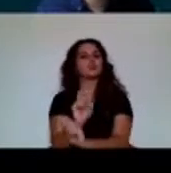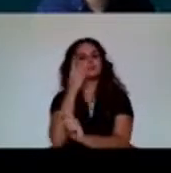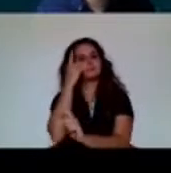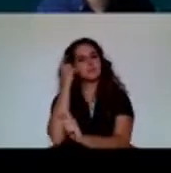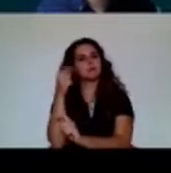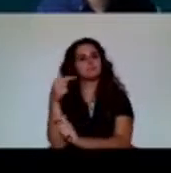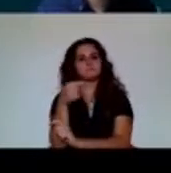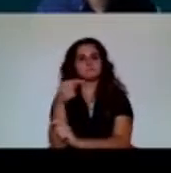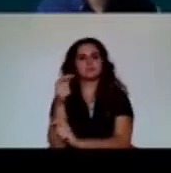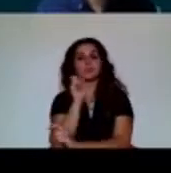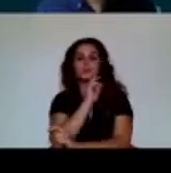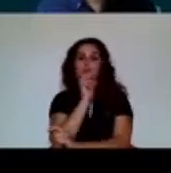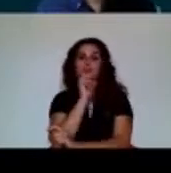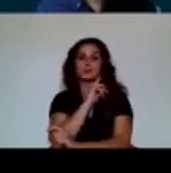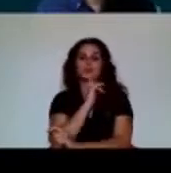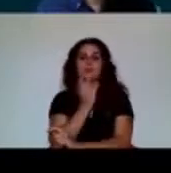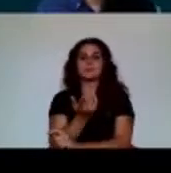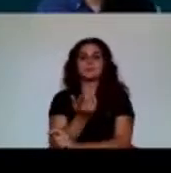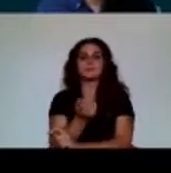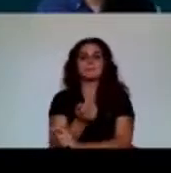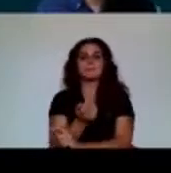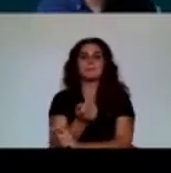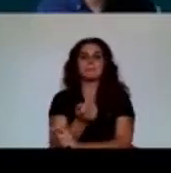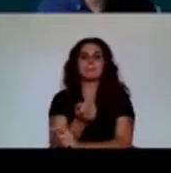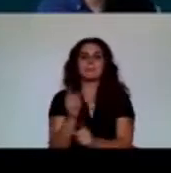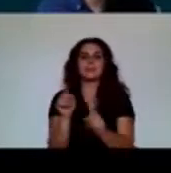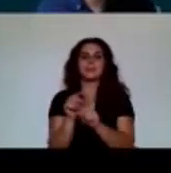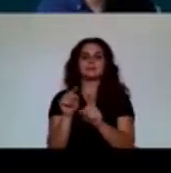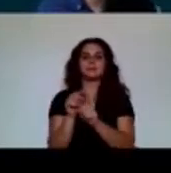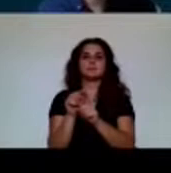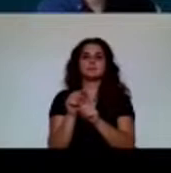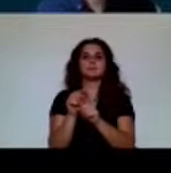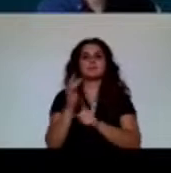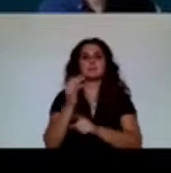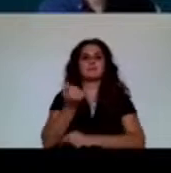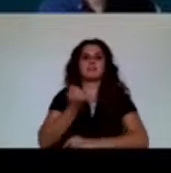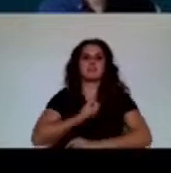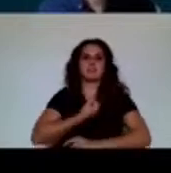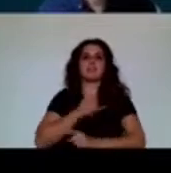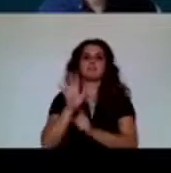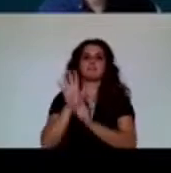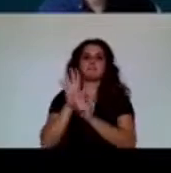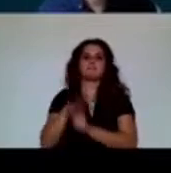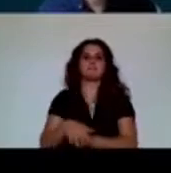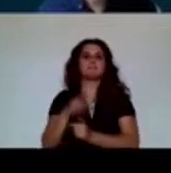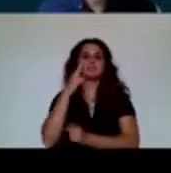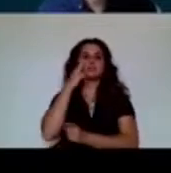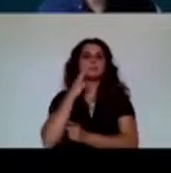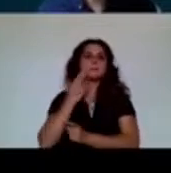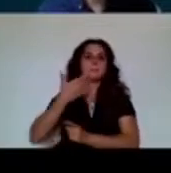So probably they are conforming to this anti-racism norm.